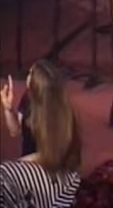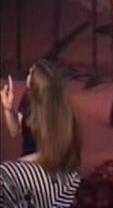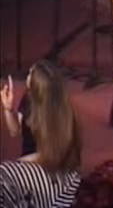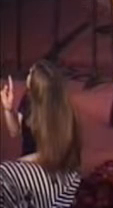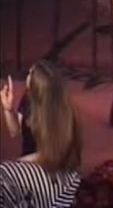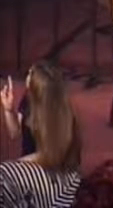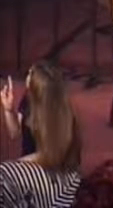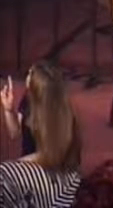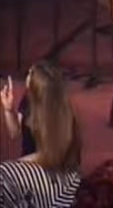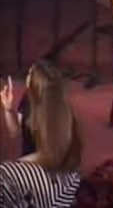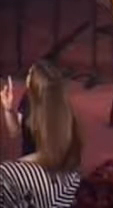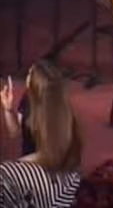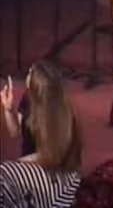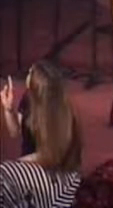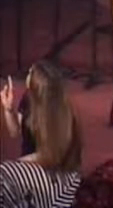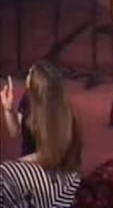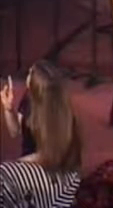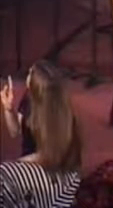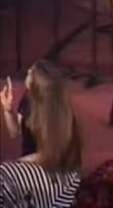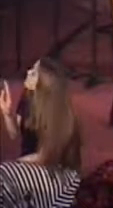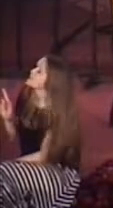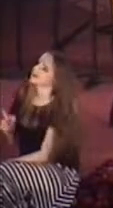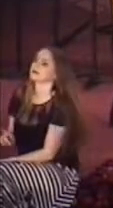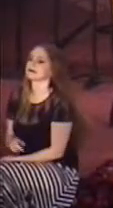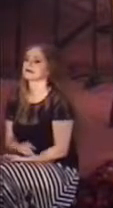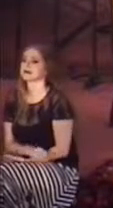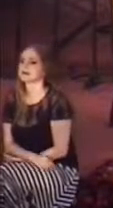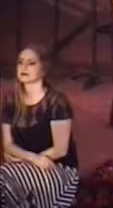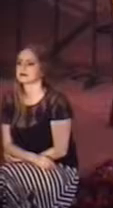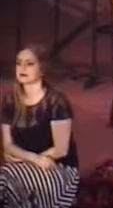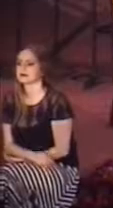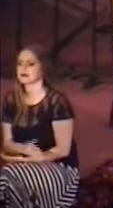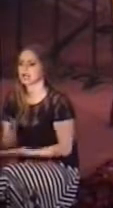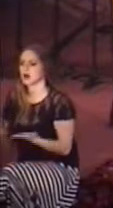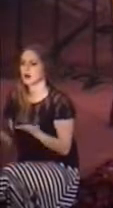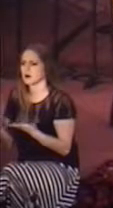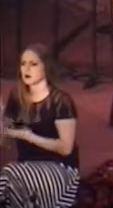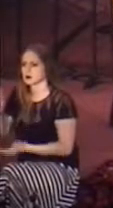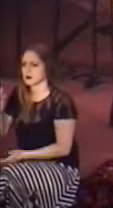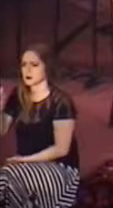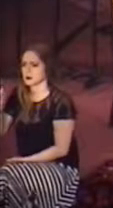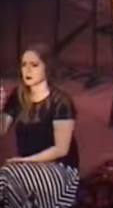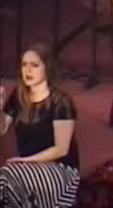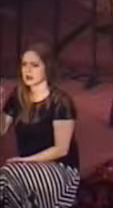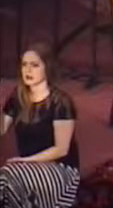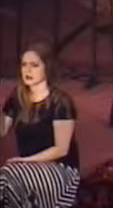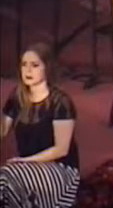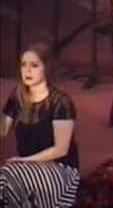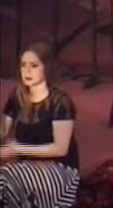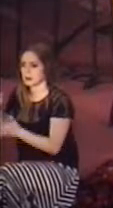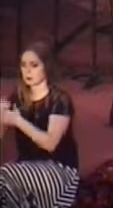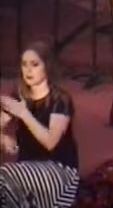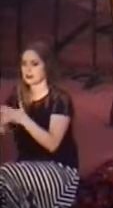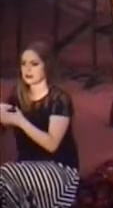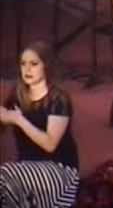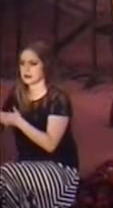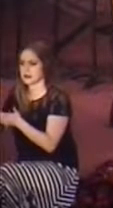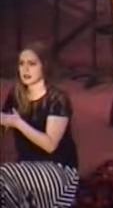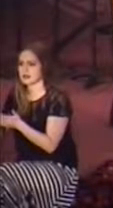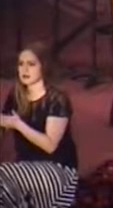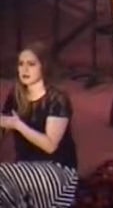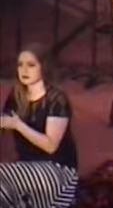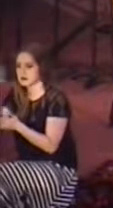give his life a ransom for many. So what's a ransom? A ransom is a price paid to purchase a hostage or a slave. We